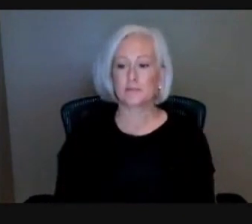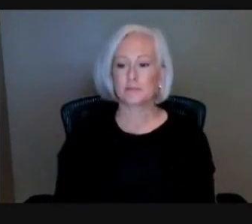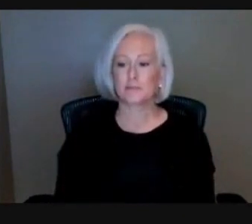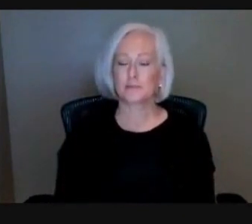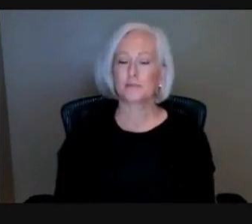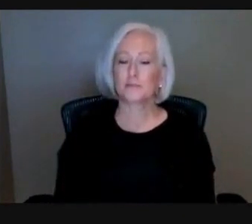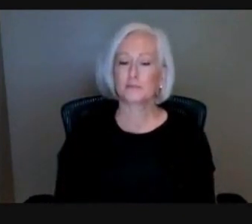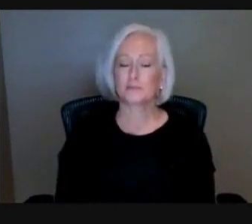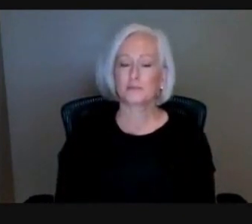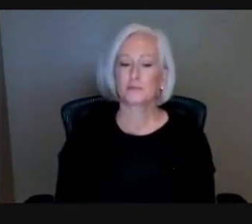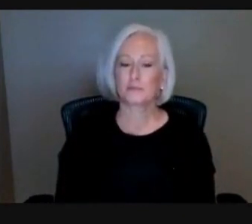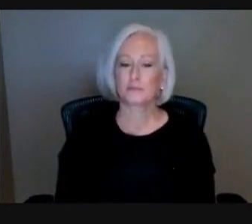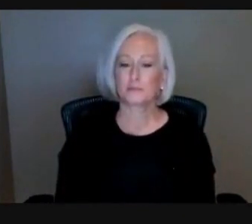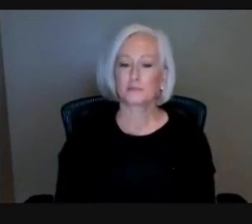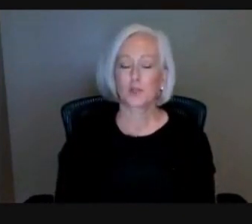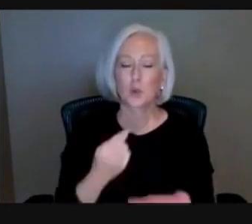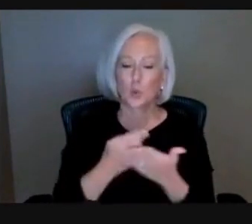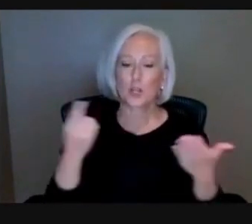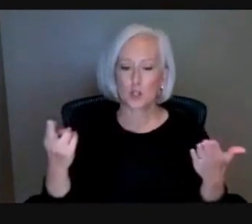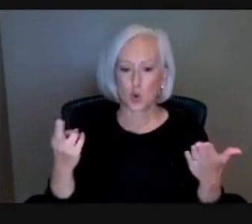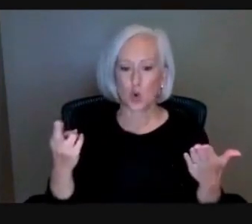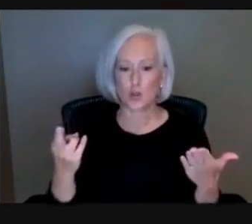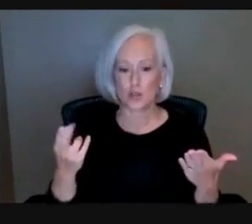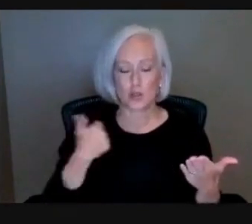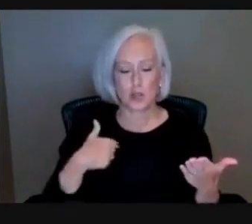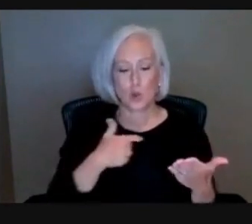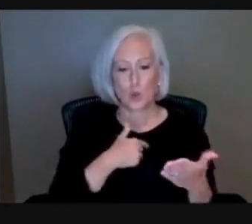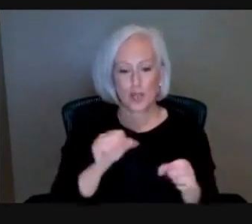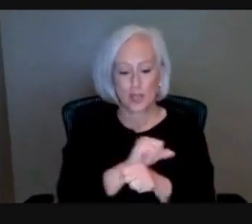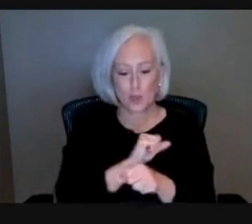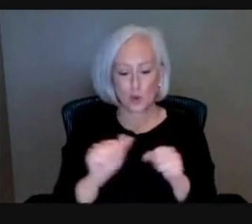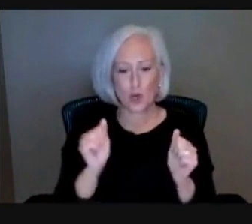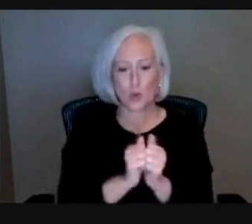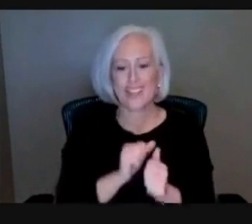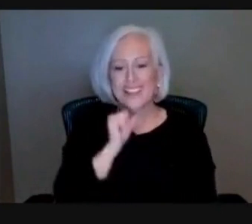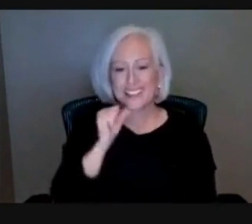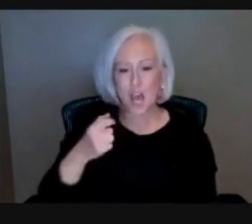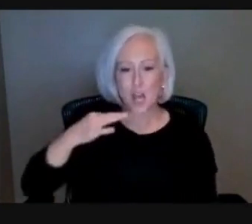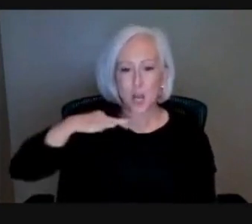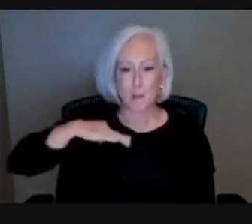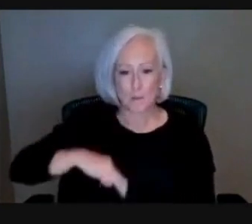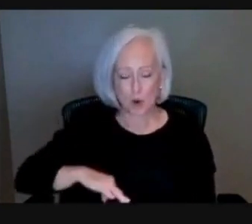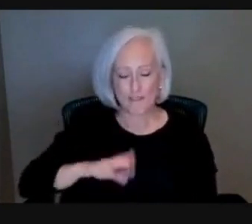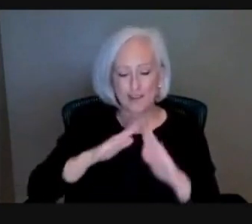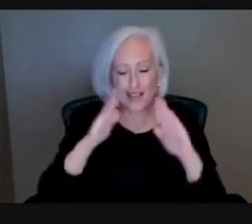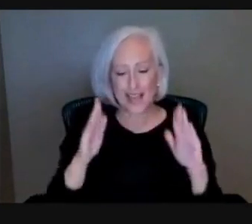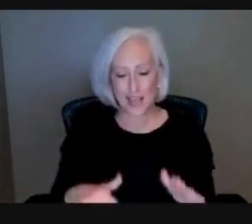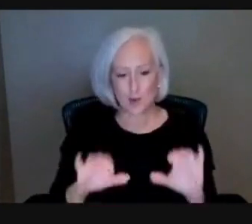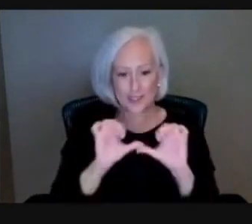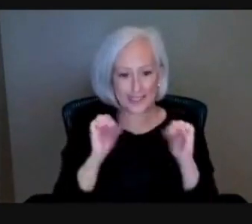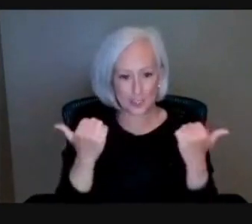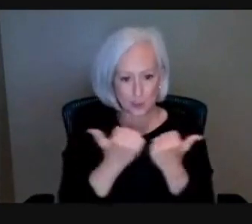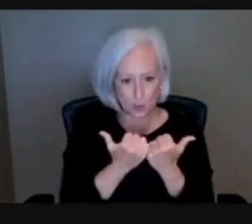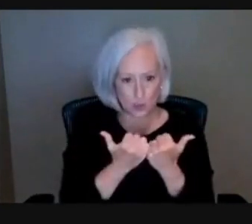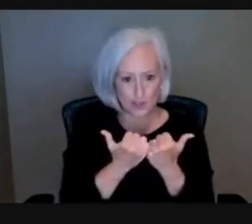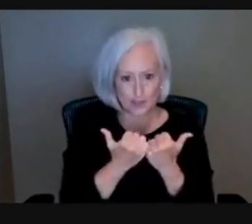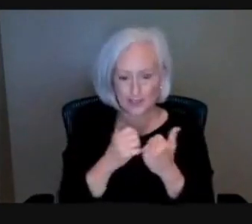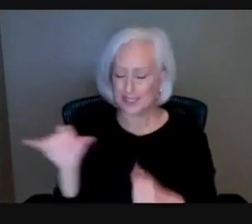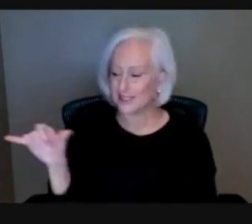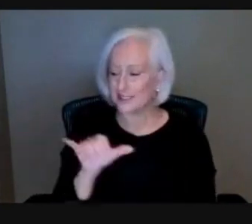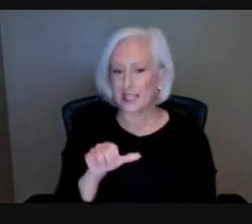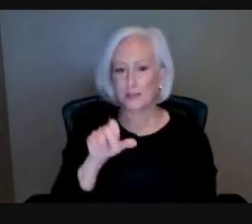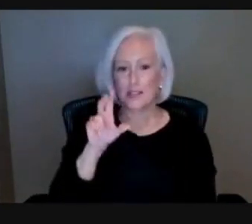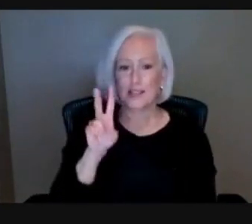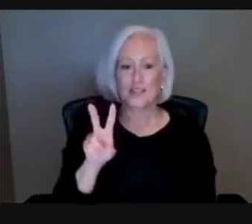So resources. We work with a lot of nonprofit housing associations and organizations, just like